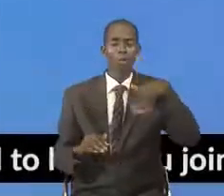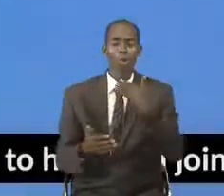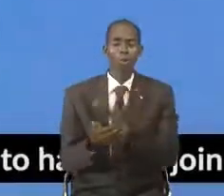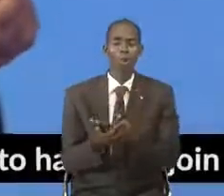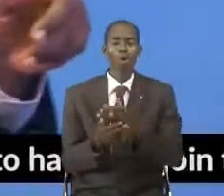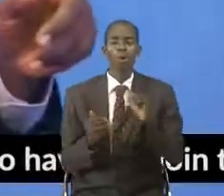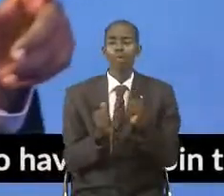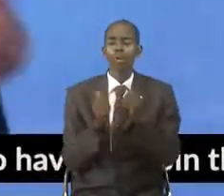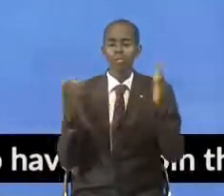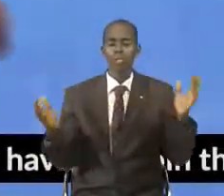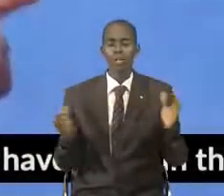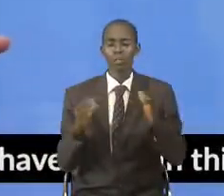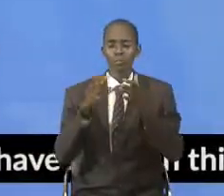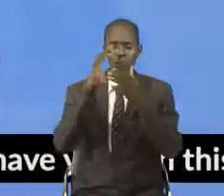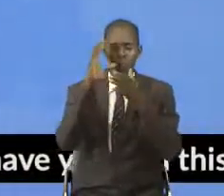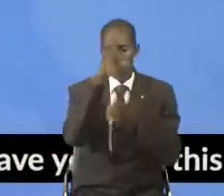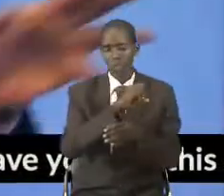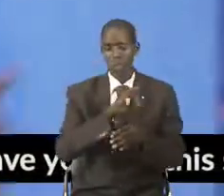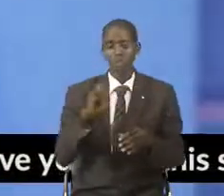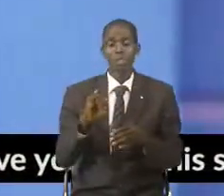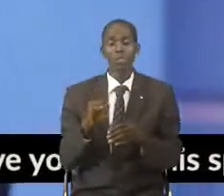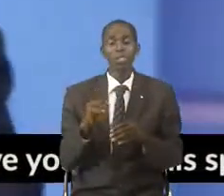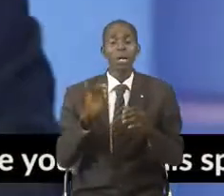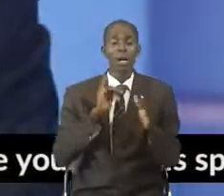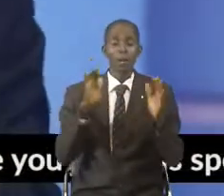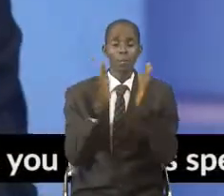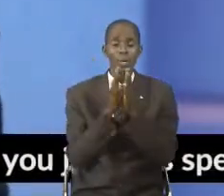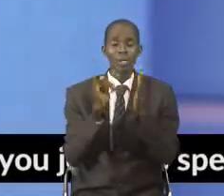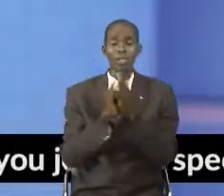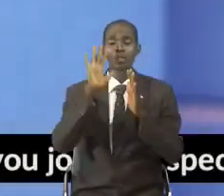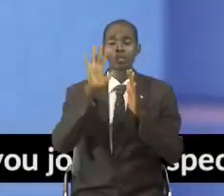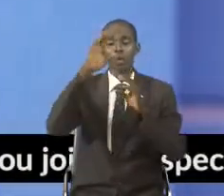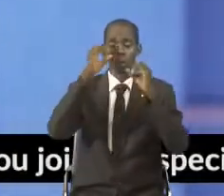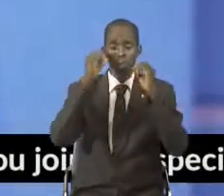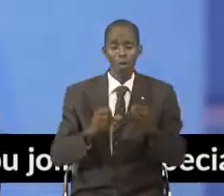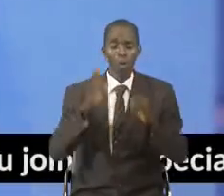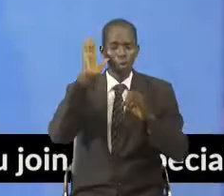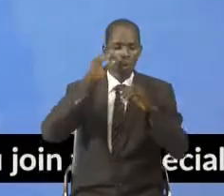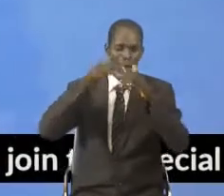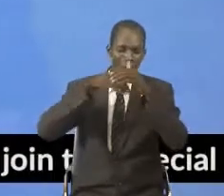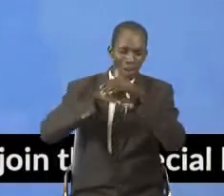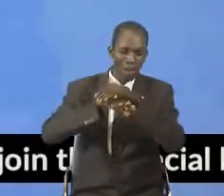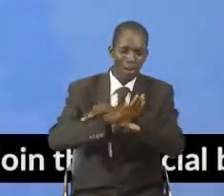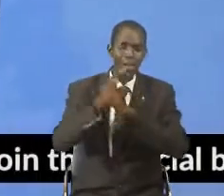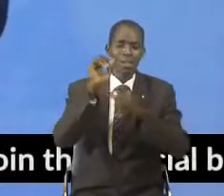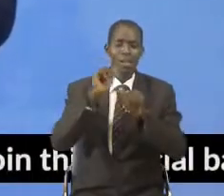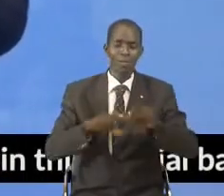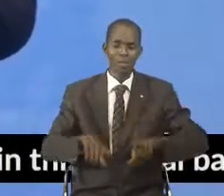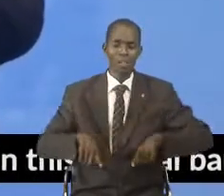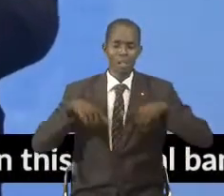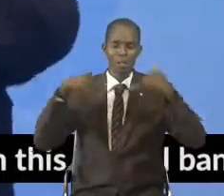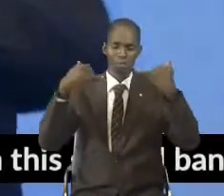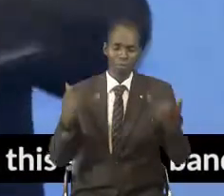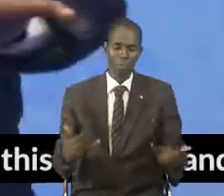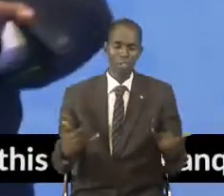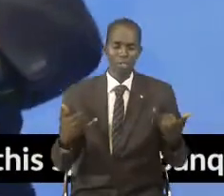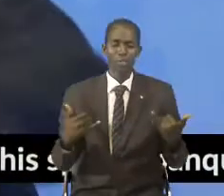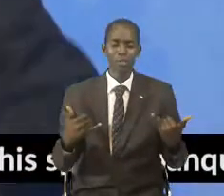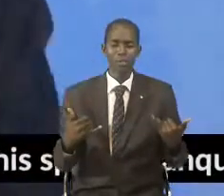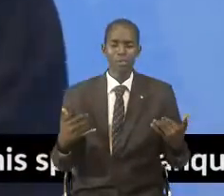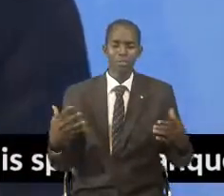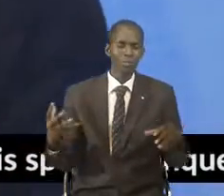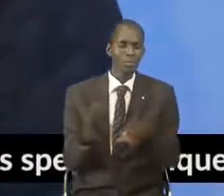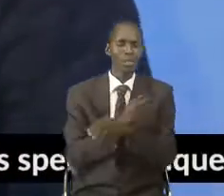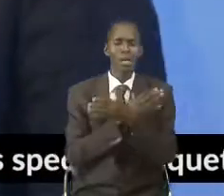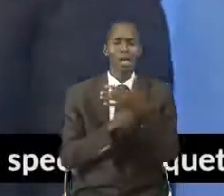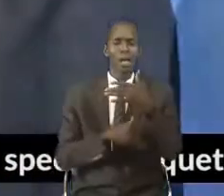Lord, one by one, one and all, without exception, I pray that your power will